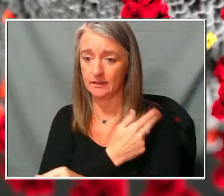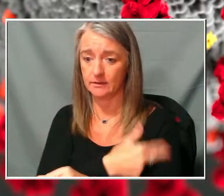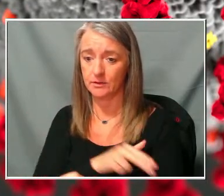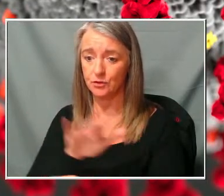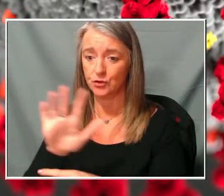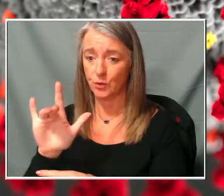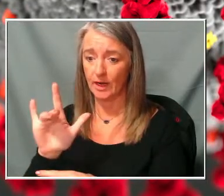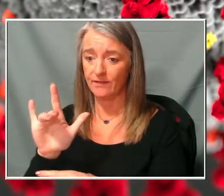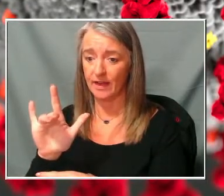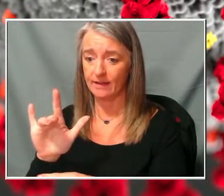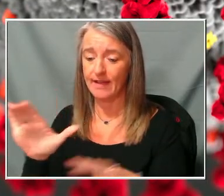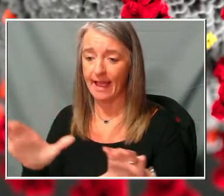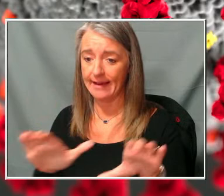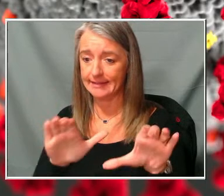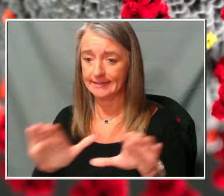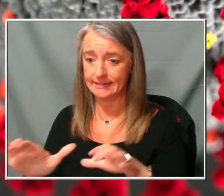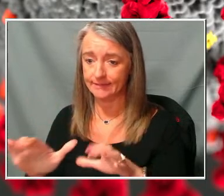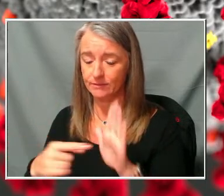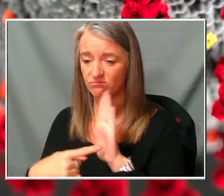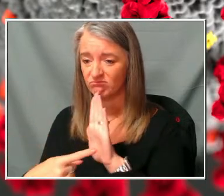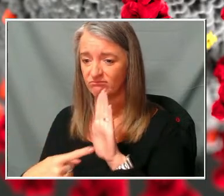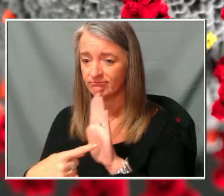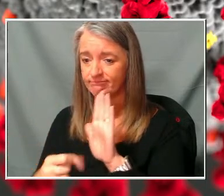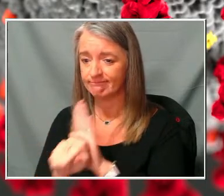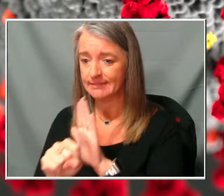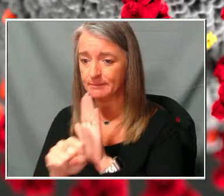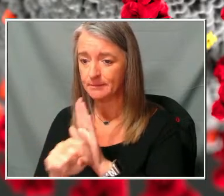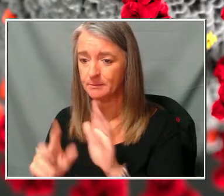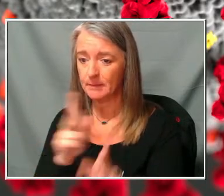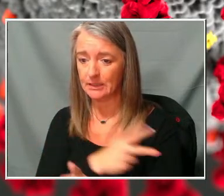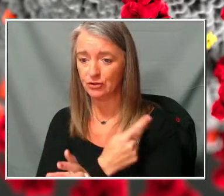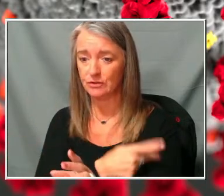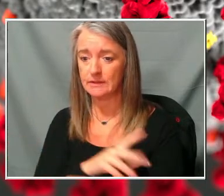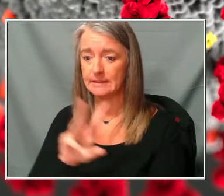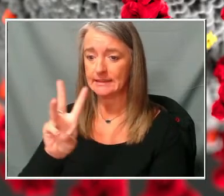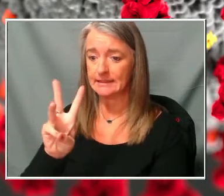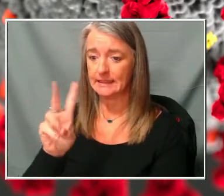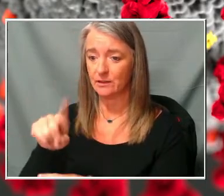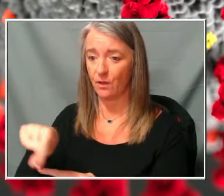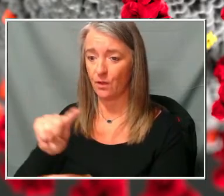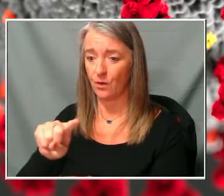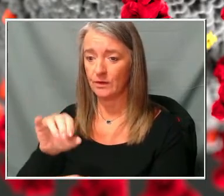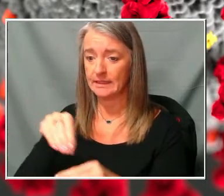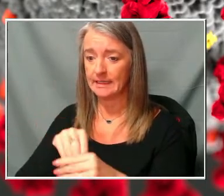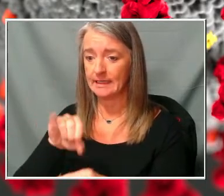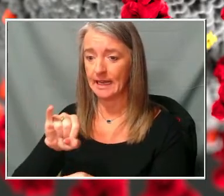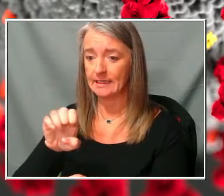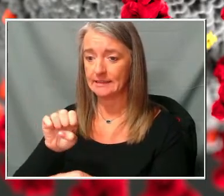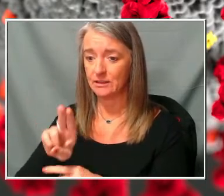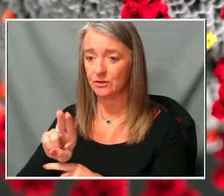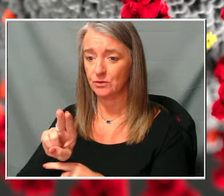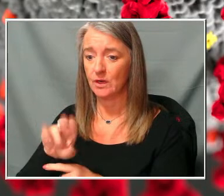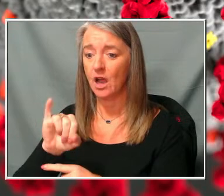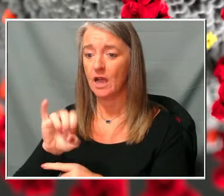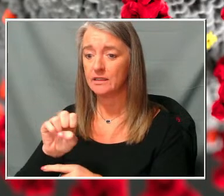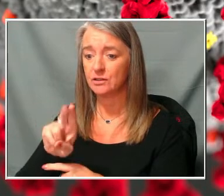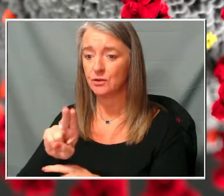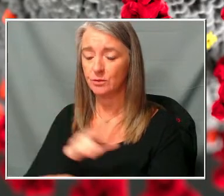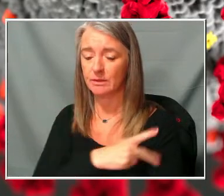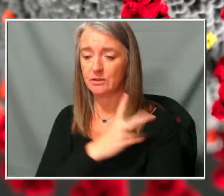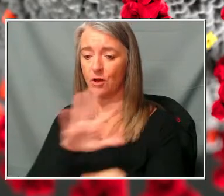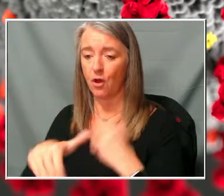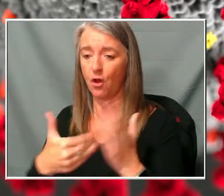those are active symptomatic patients, and 6 of those are in the ICU. All of the ICU patients are on